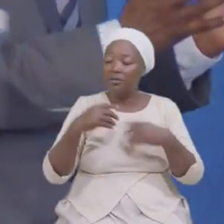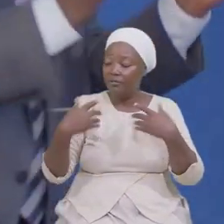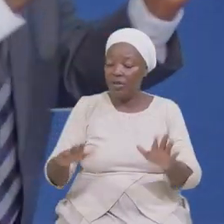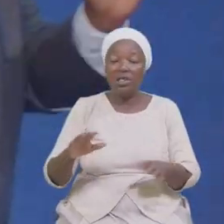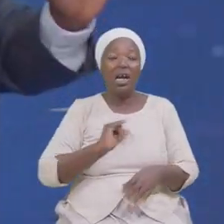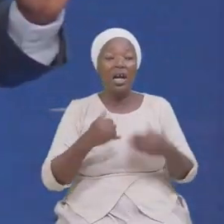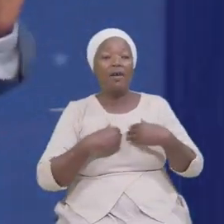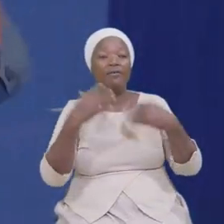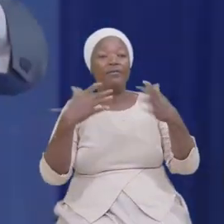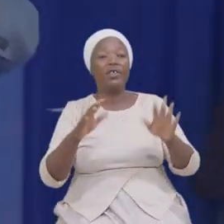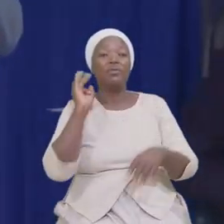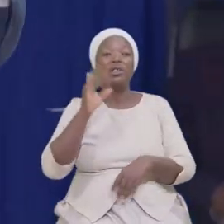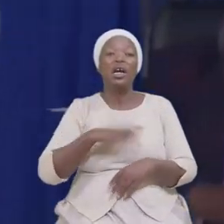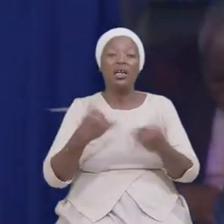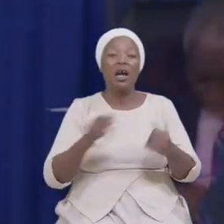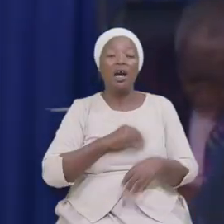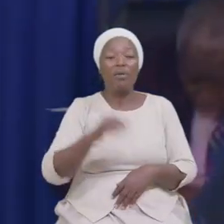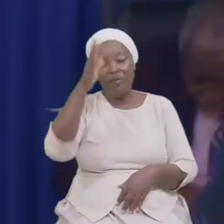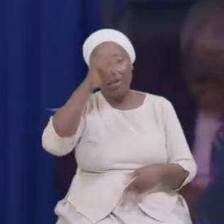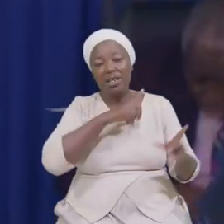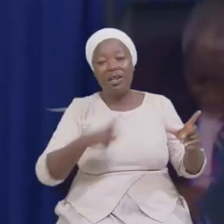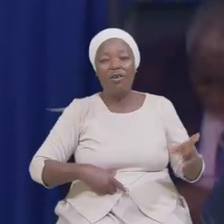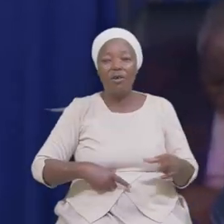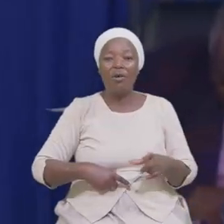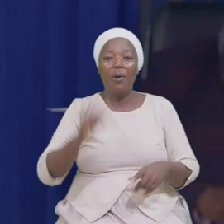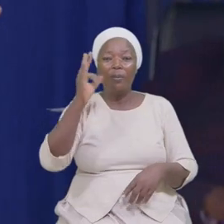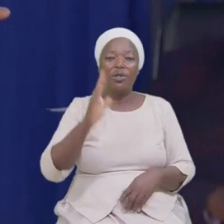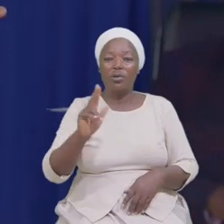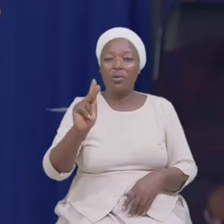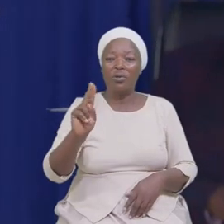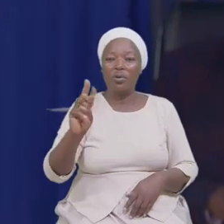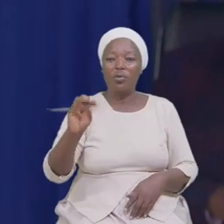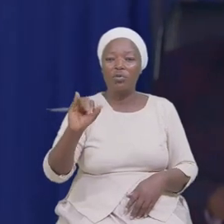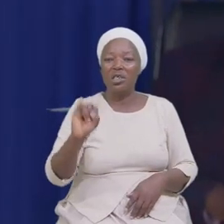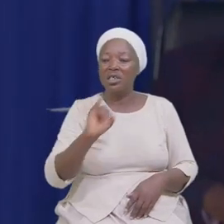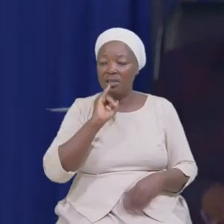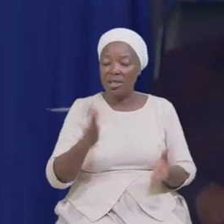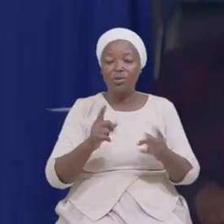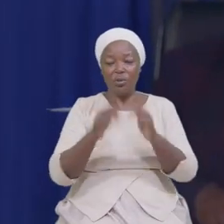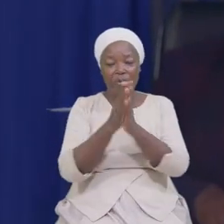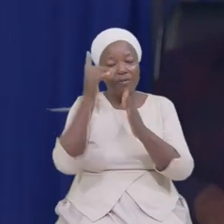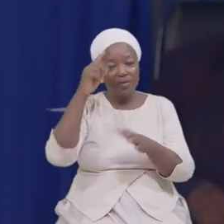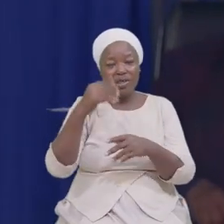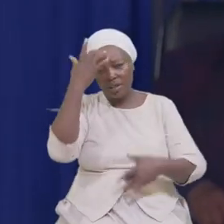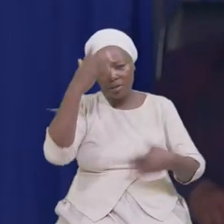Pastor Kumuyi is, you know, praying for the sick today." I looked up. It shocked me, as it shocked everybody. "You are